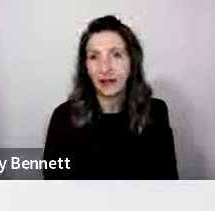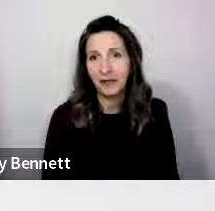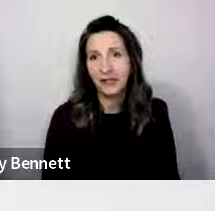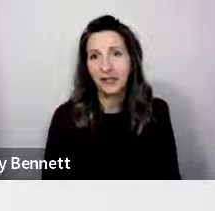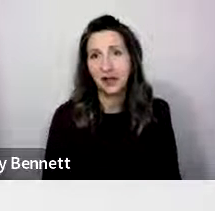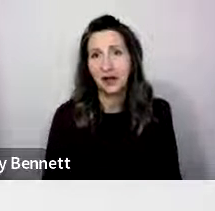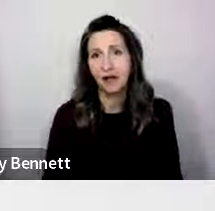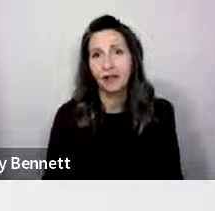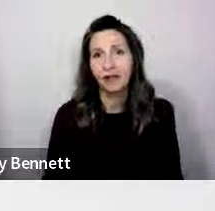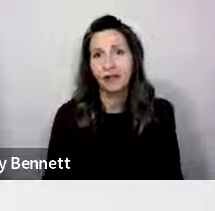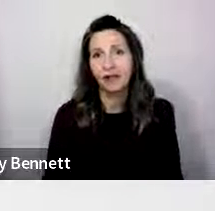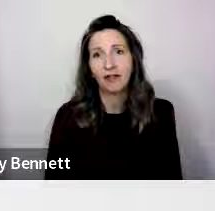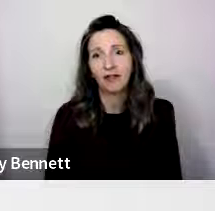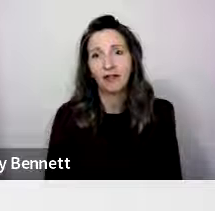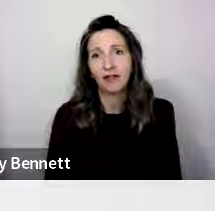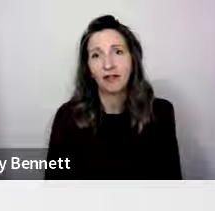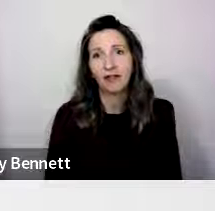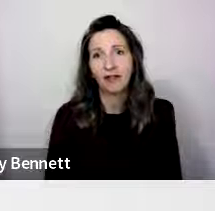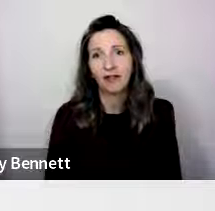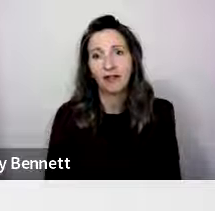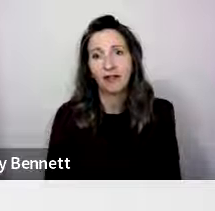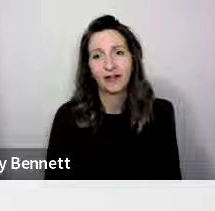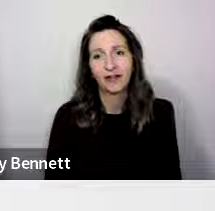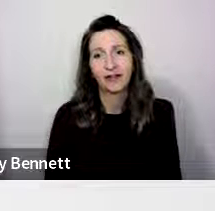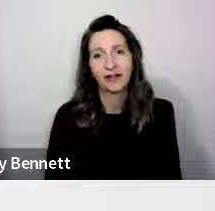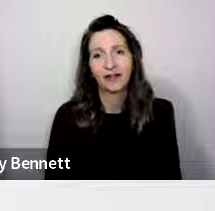The baby doll.